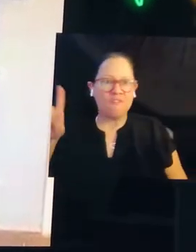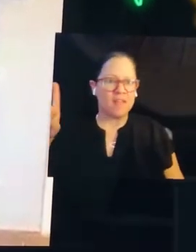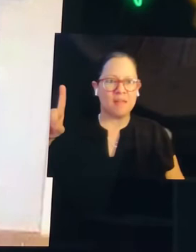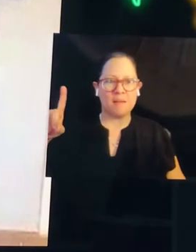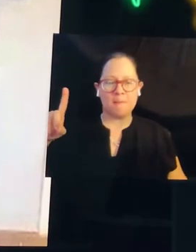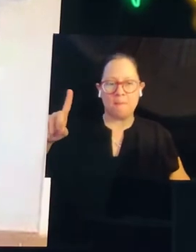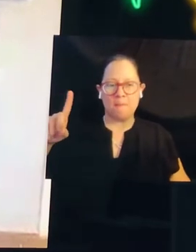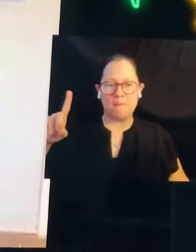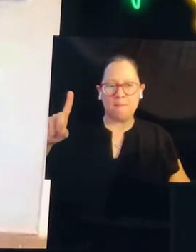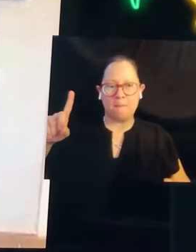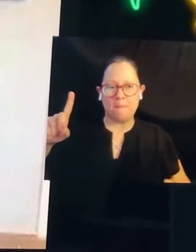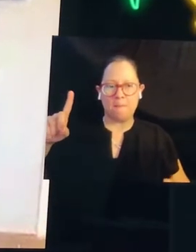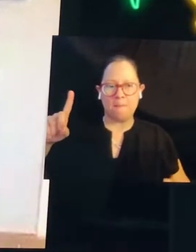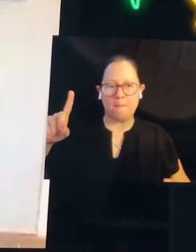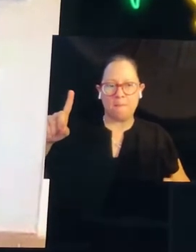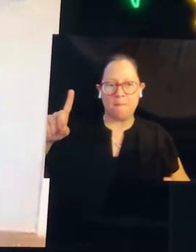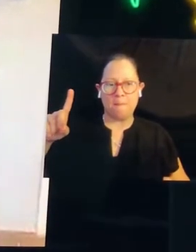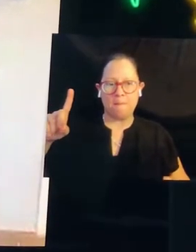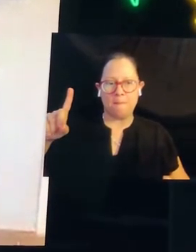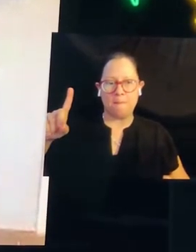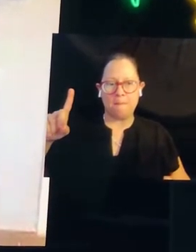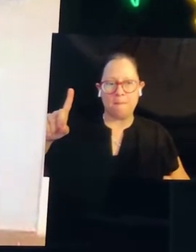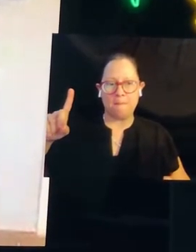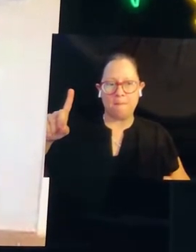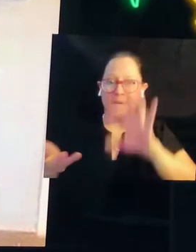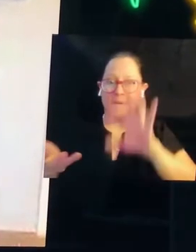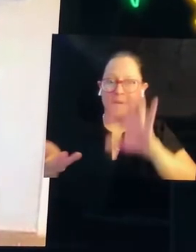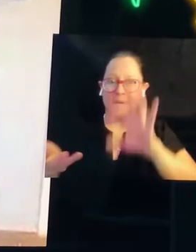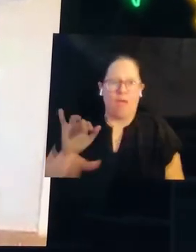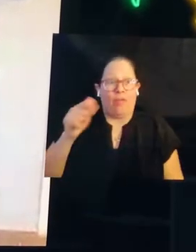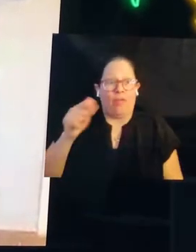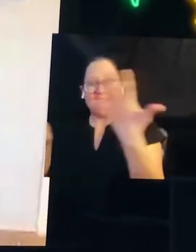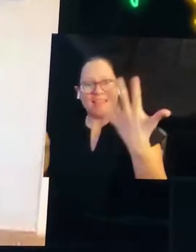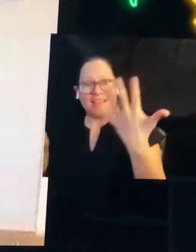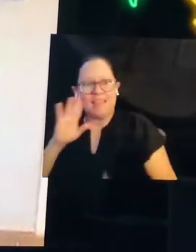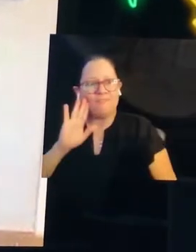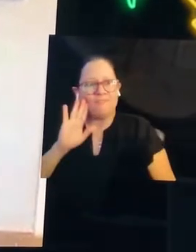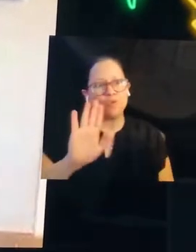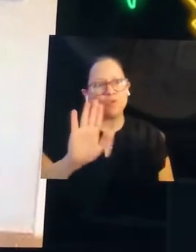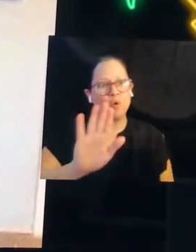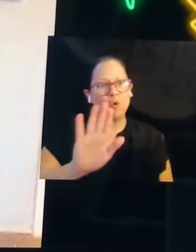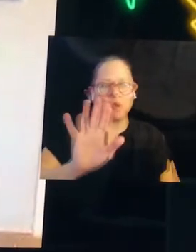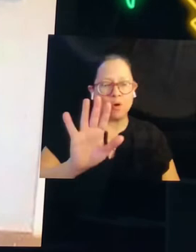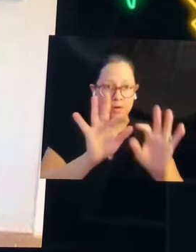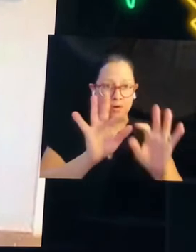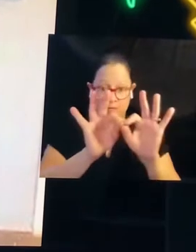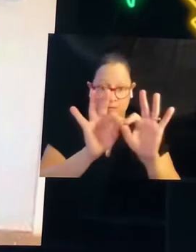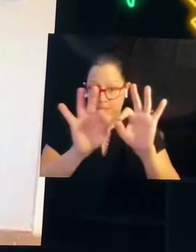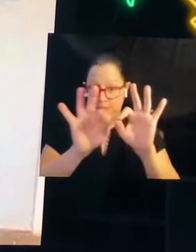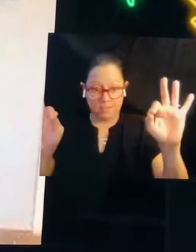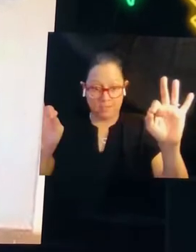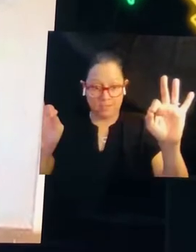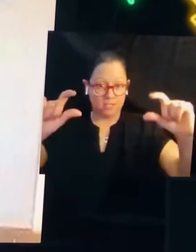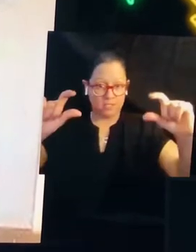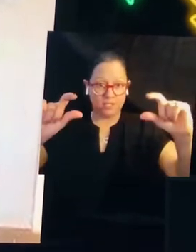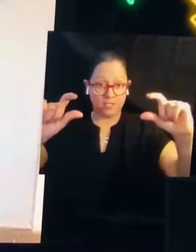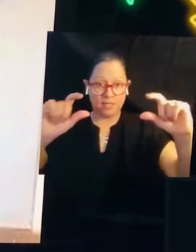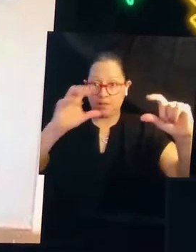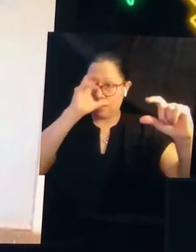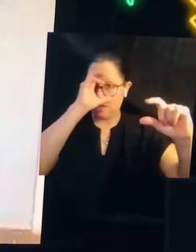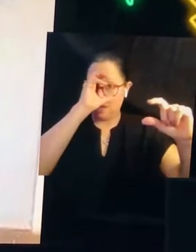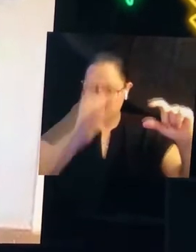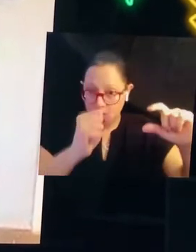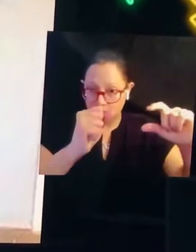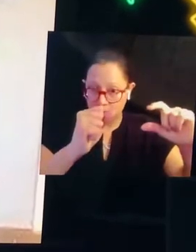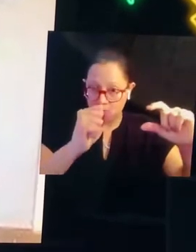there are, you know, other things going on. If your subject line gets that, you know, catches